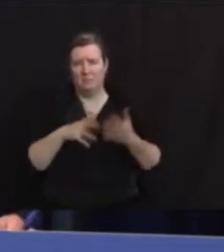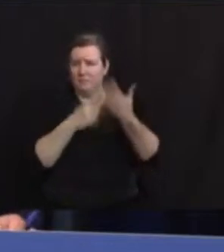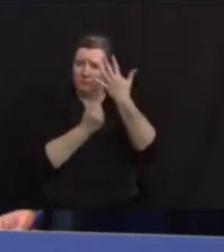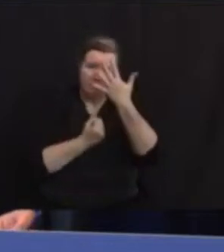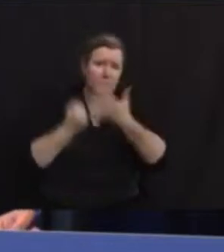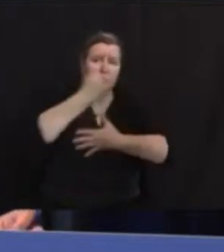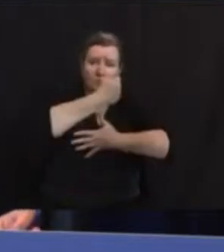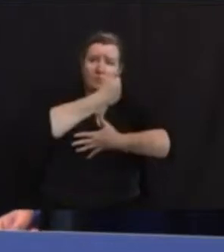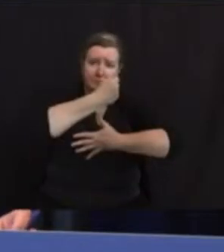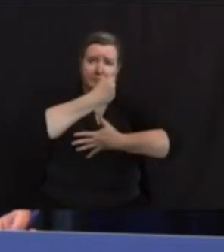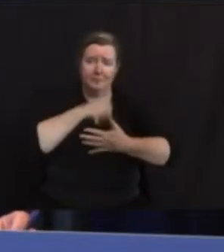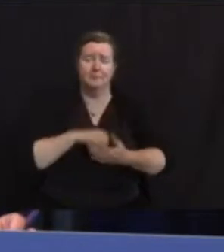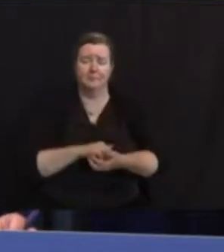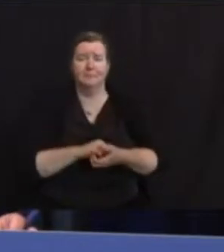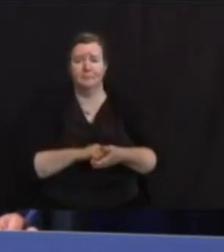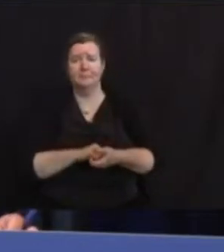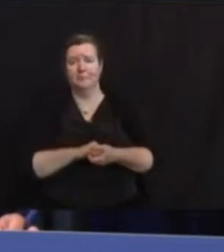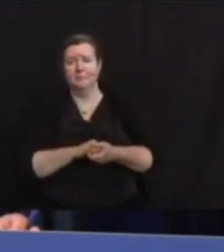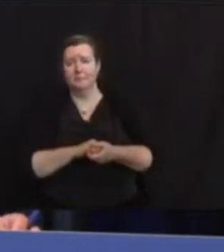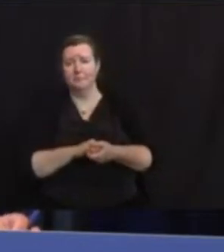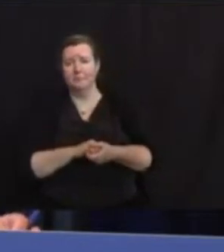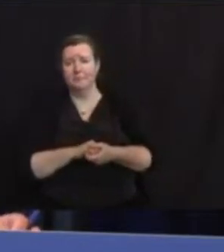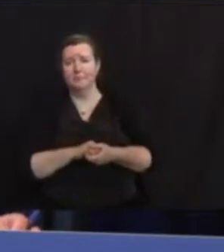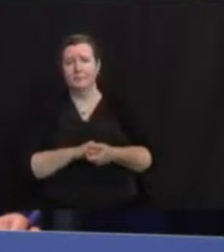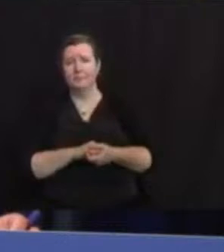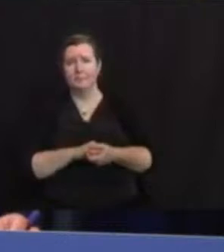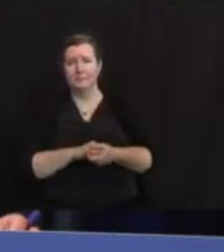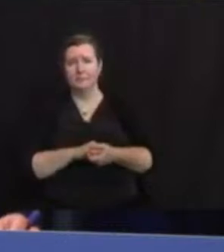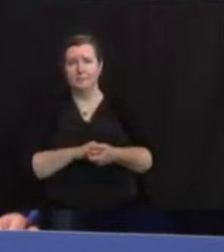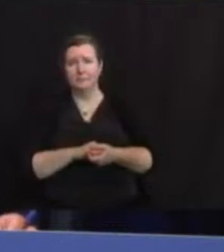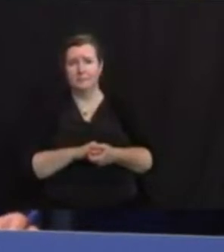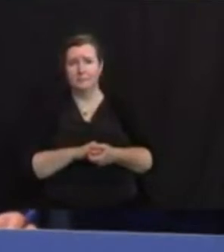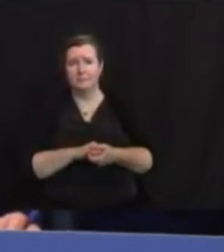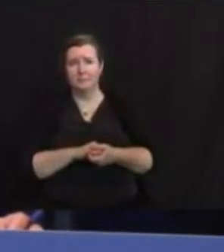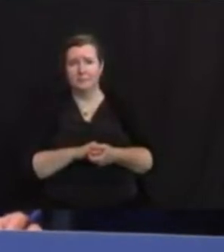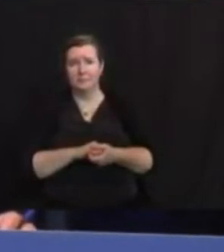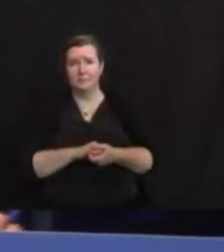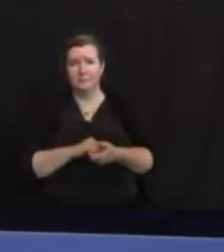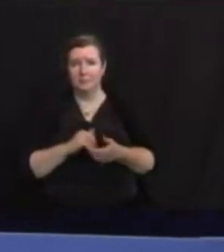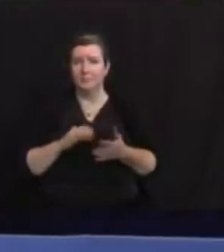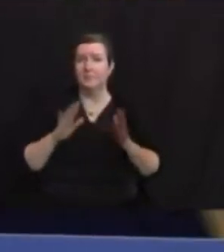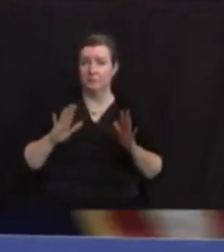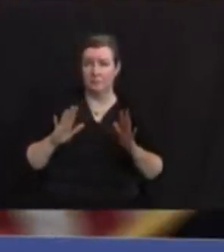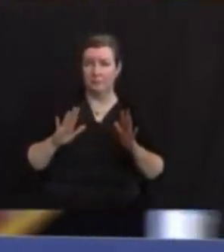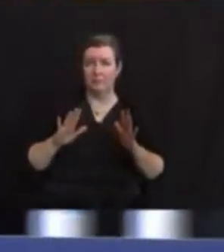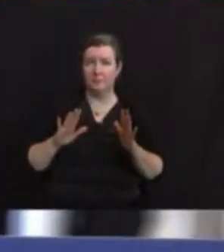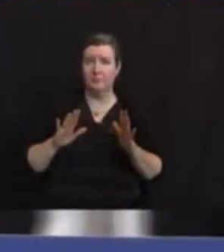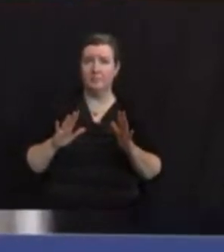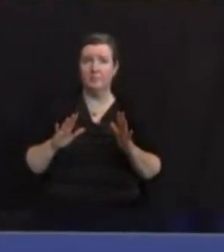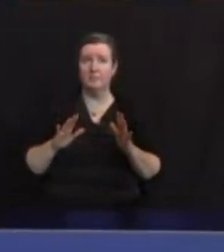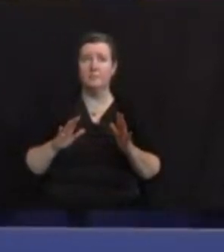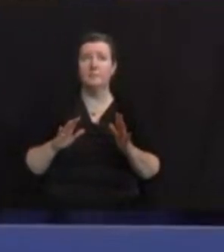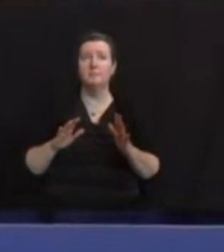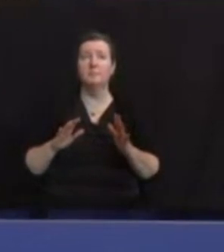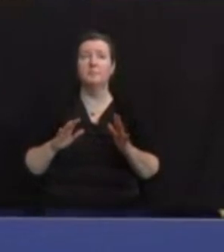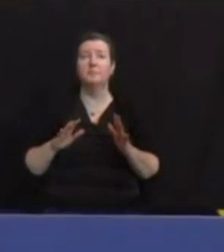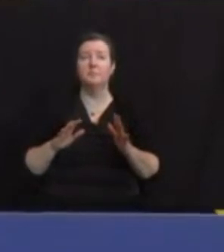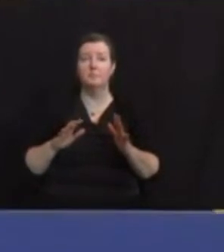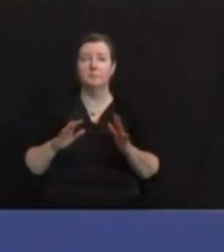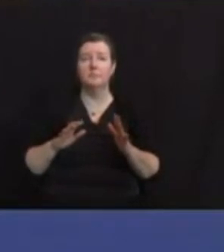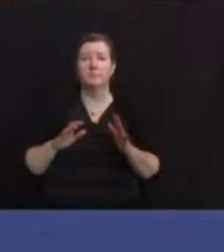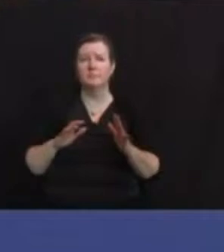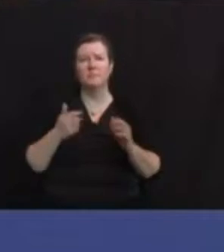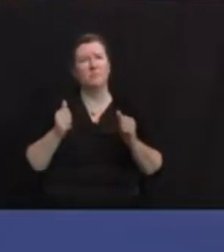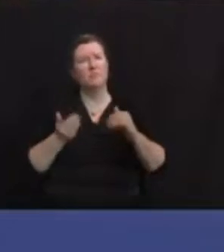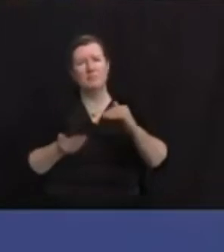track and get that moving today. And again, willingness, not willingness, but looking at whether or not we can bulk the teams up, getting